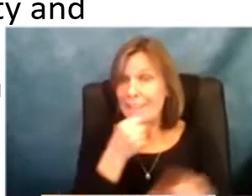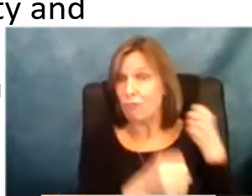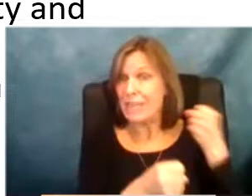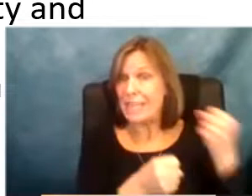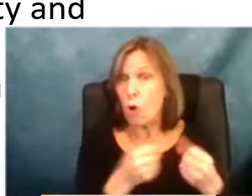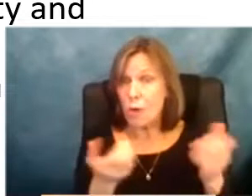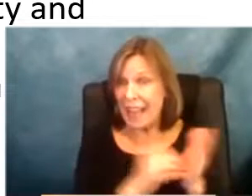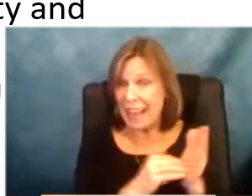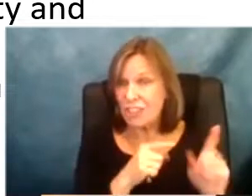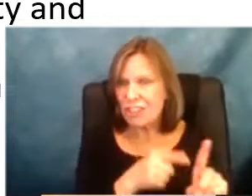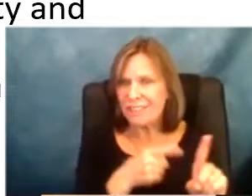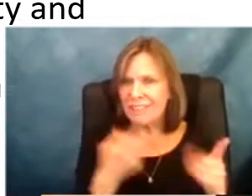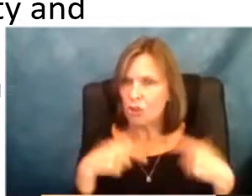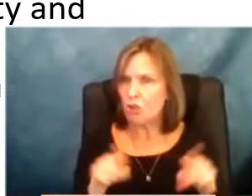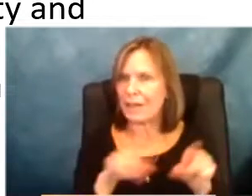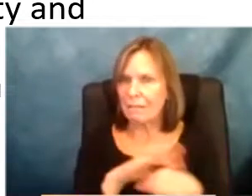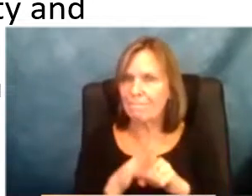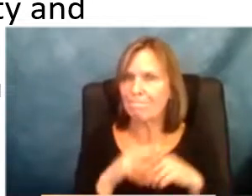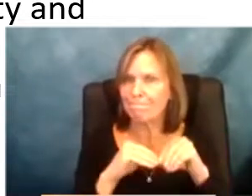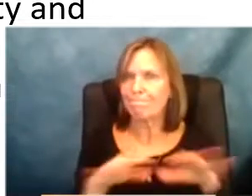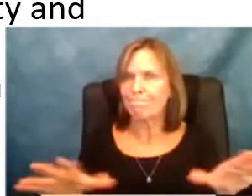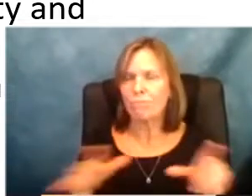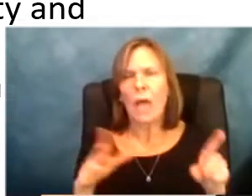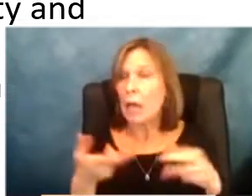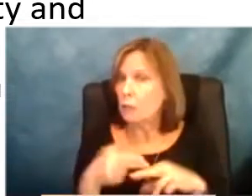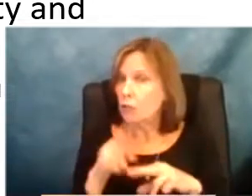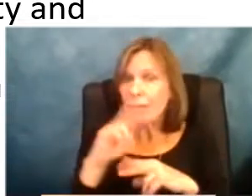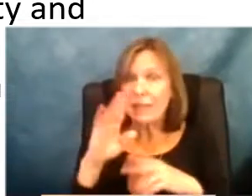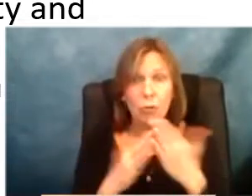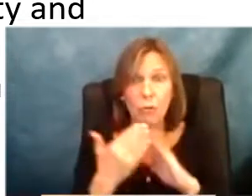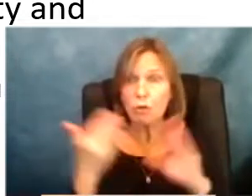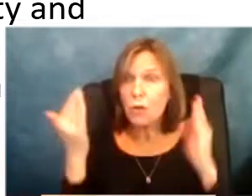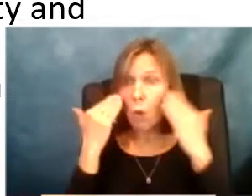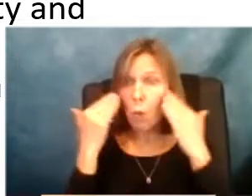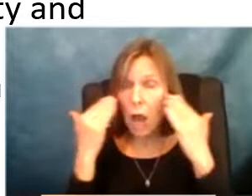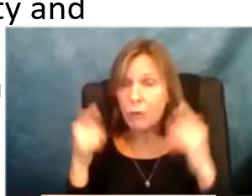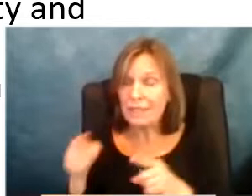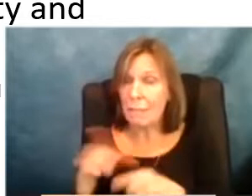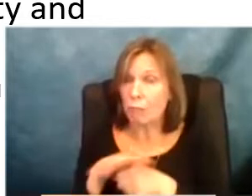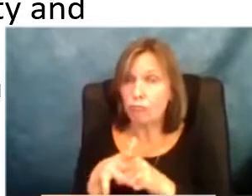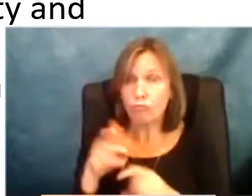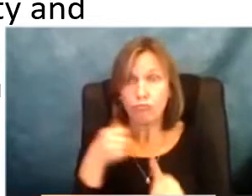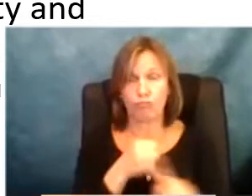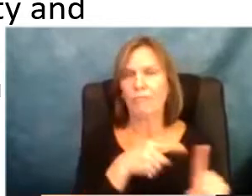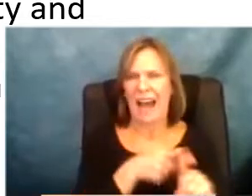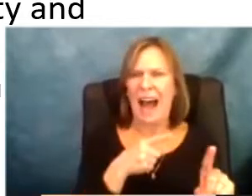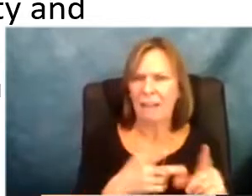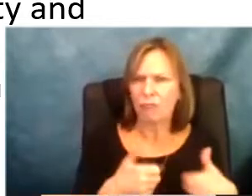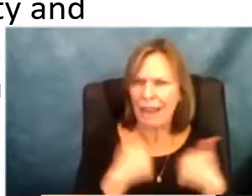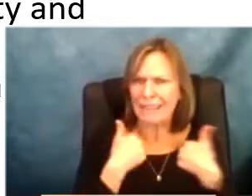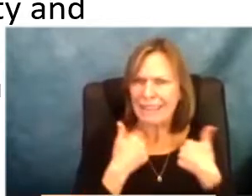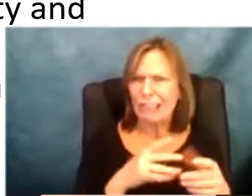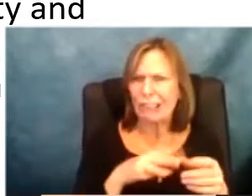during the pandemic. Really increased community awareness of the pandemic's effect on congregate settings, and